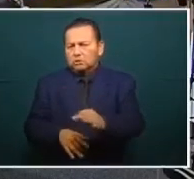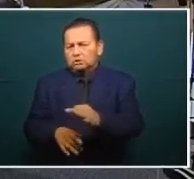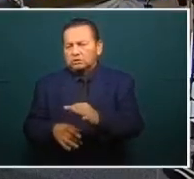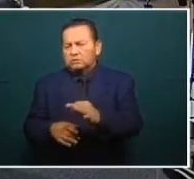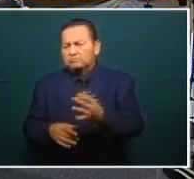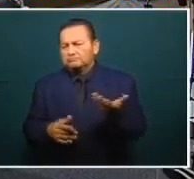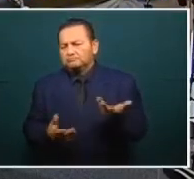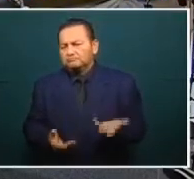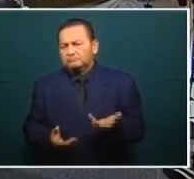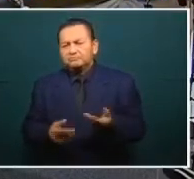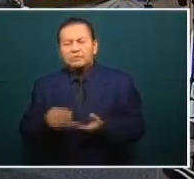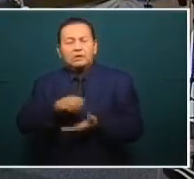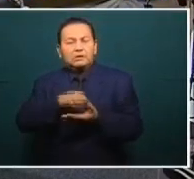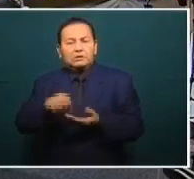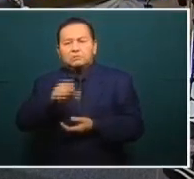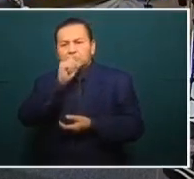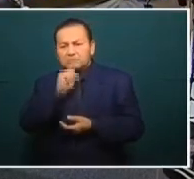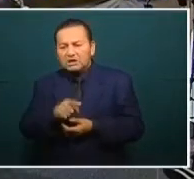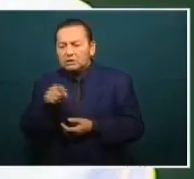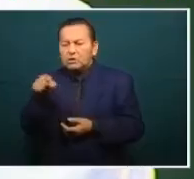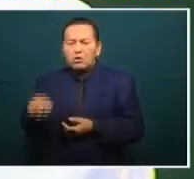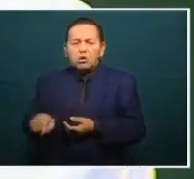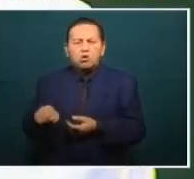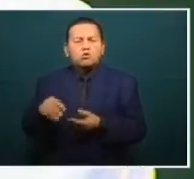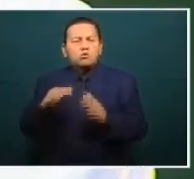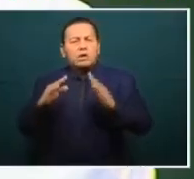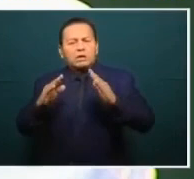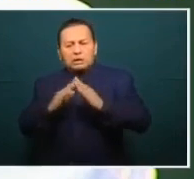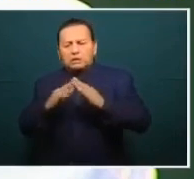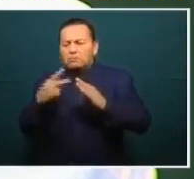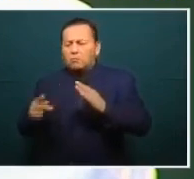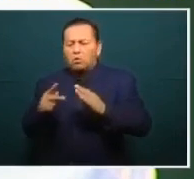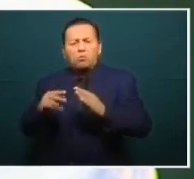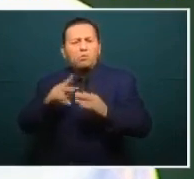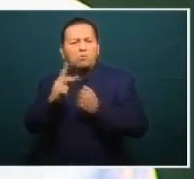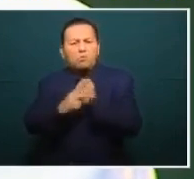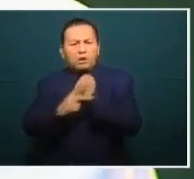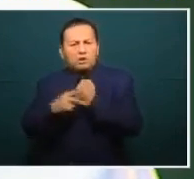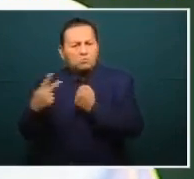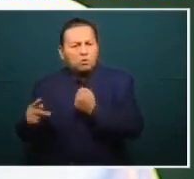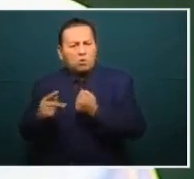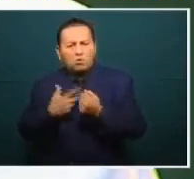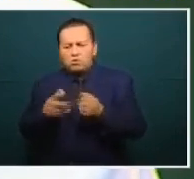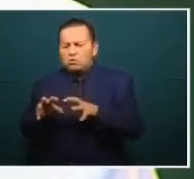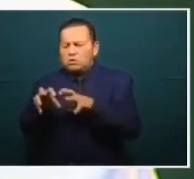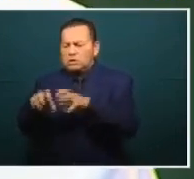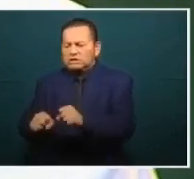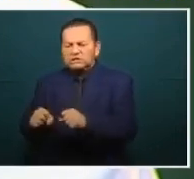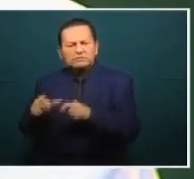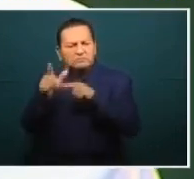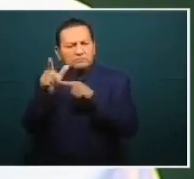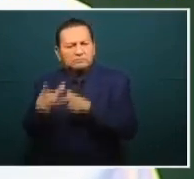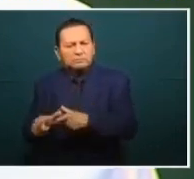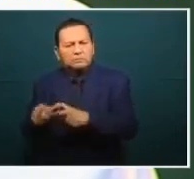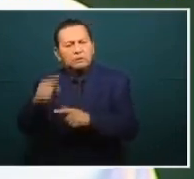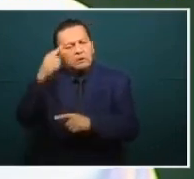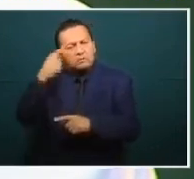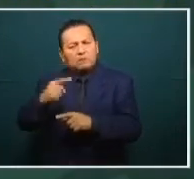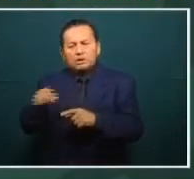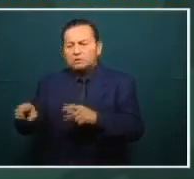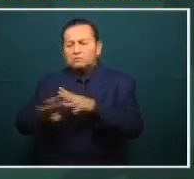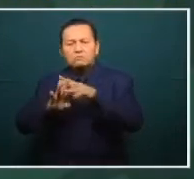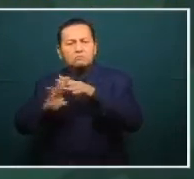Central American countries to help them in their communities so they won't be